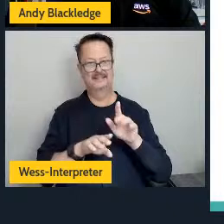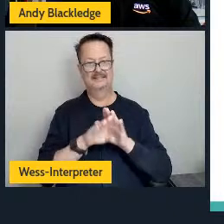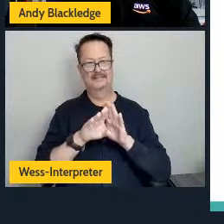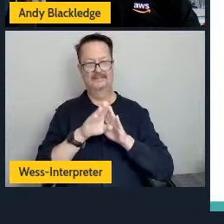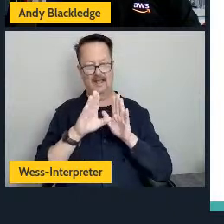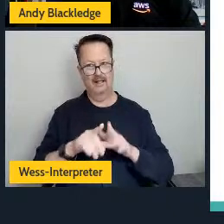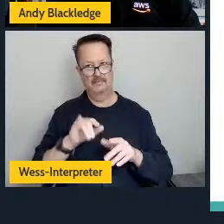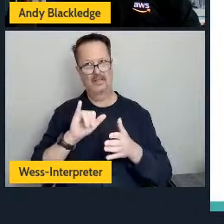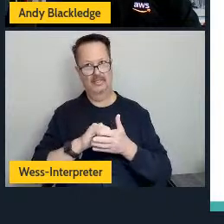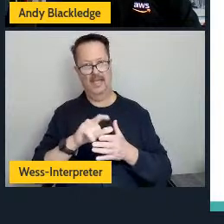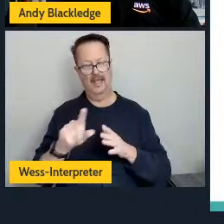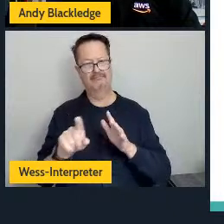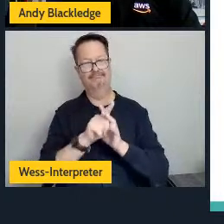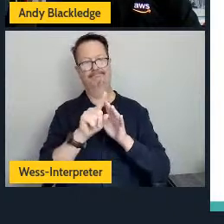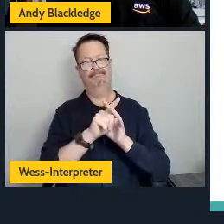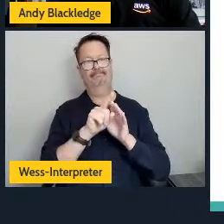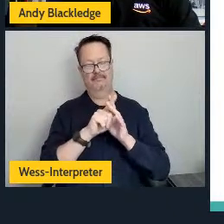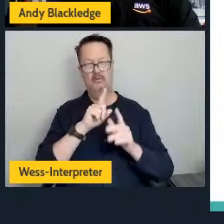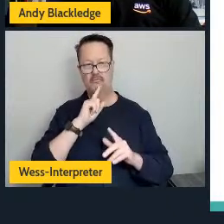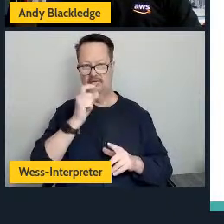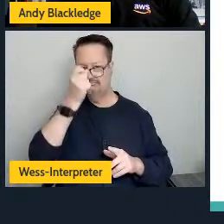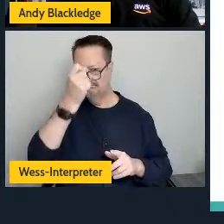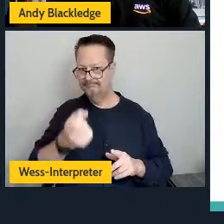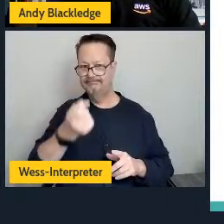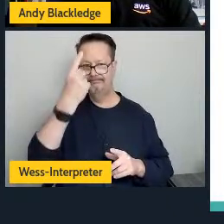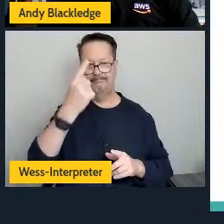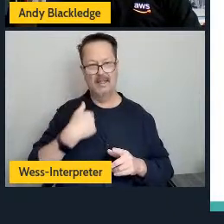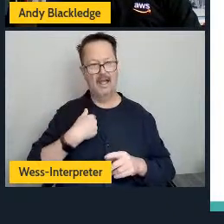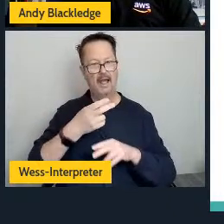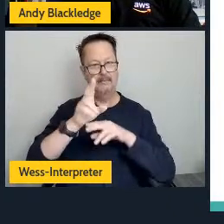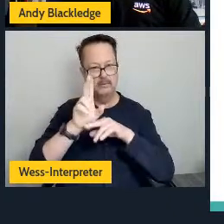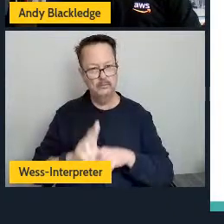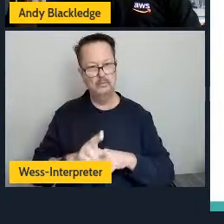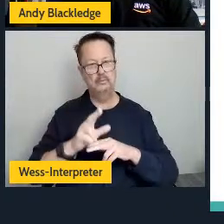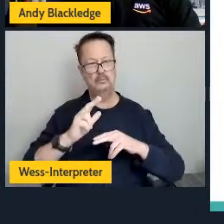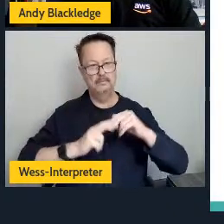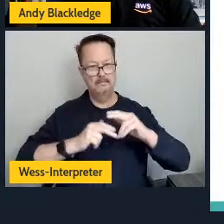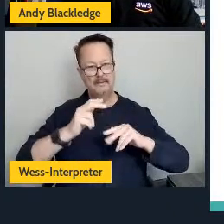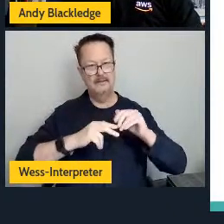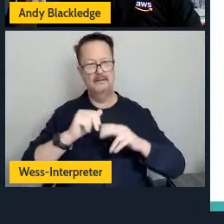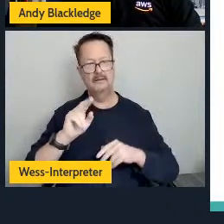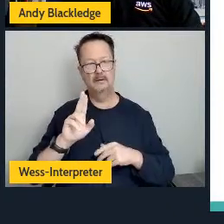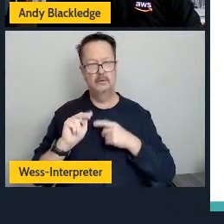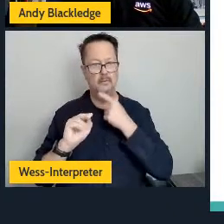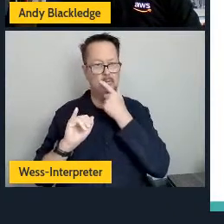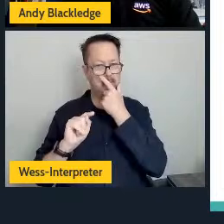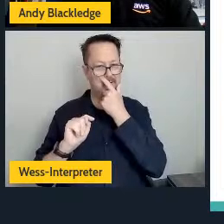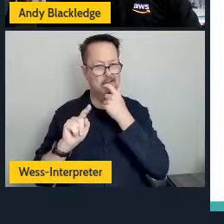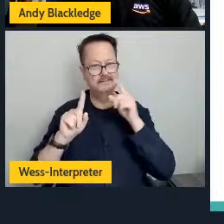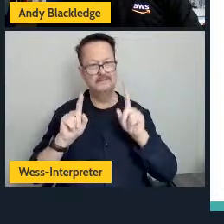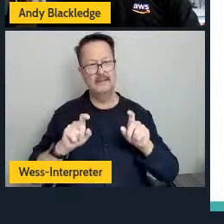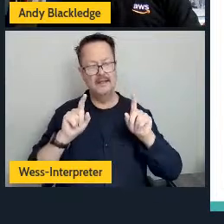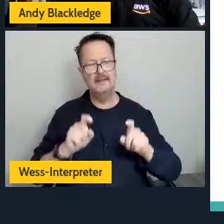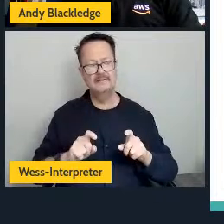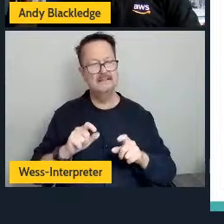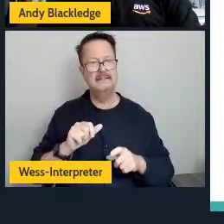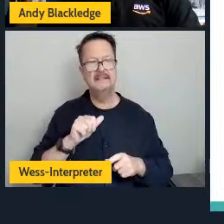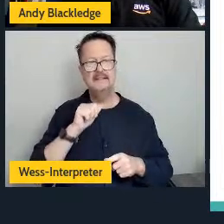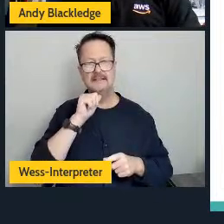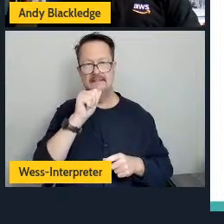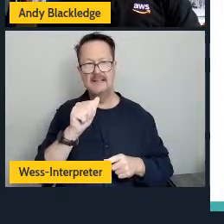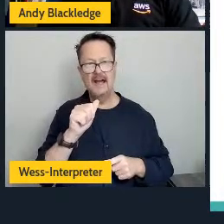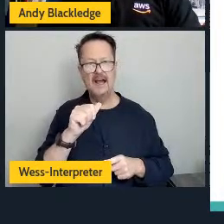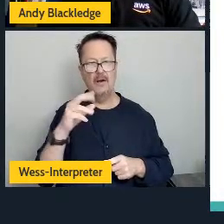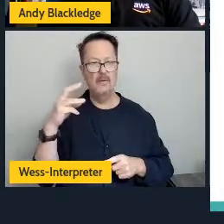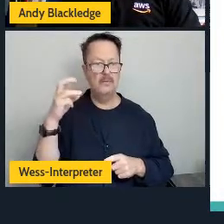so much, because this is the way that I'm used to building unit tests. Like, it's not weird things, just